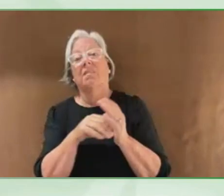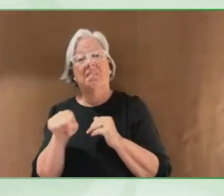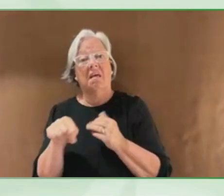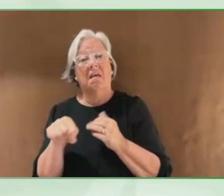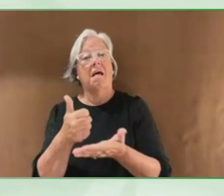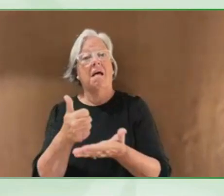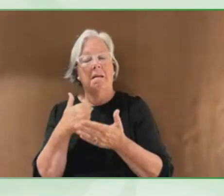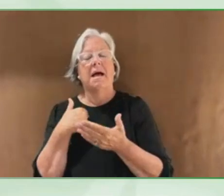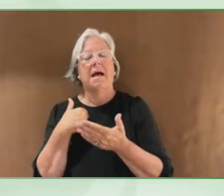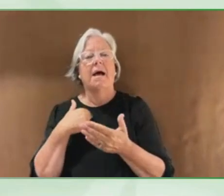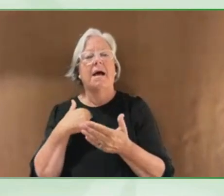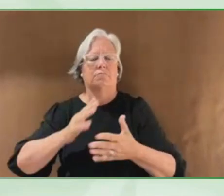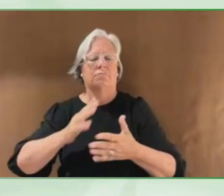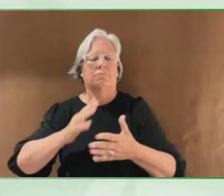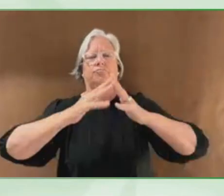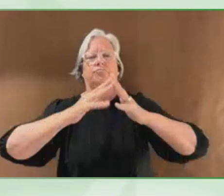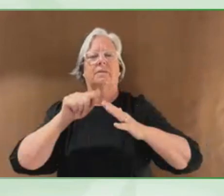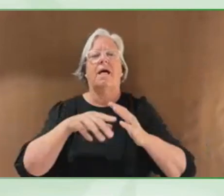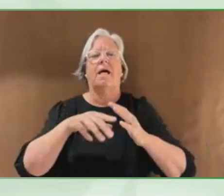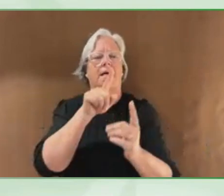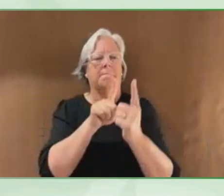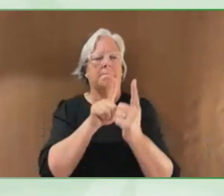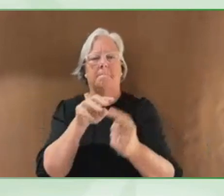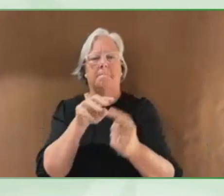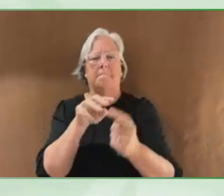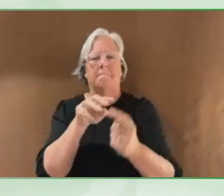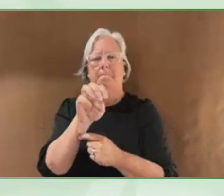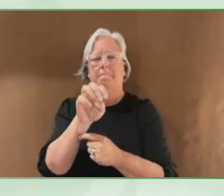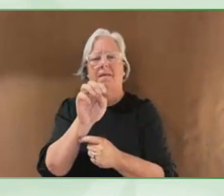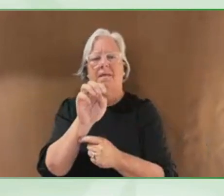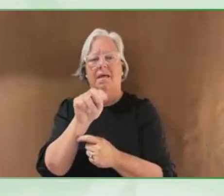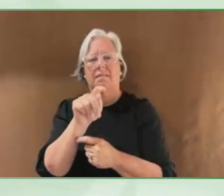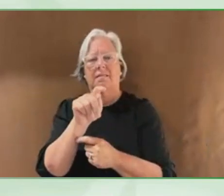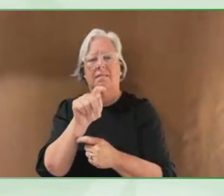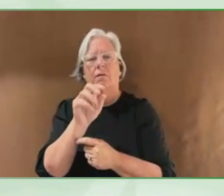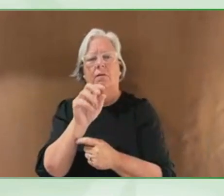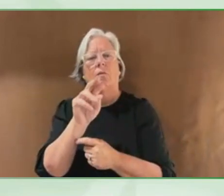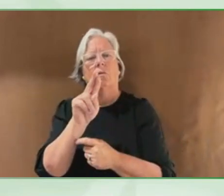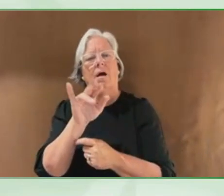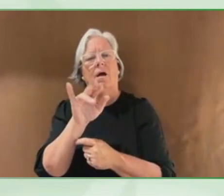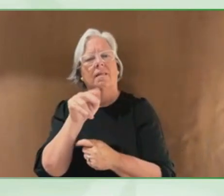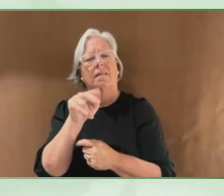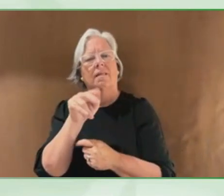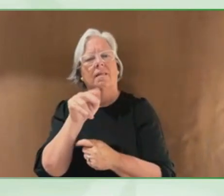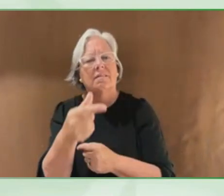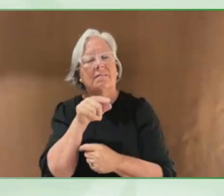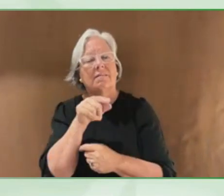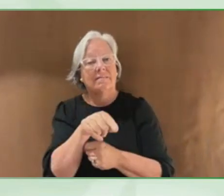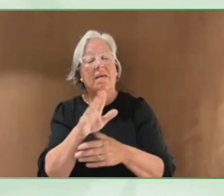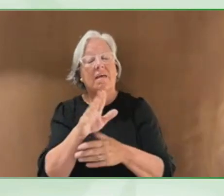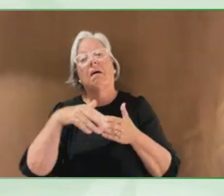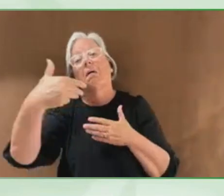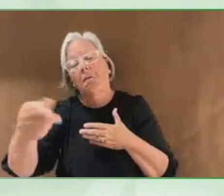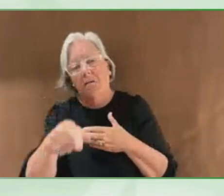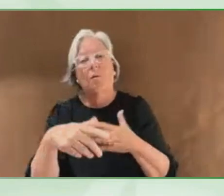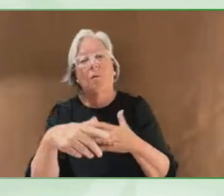in place accessibility into our executive leadership programs as well. So we're constantly looking to develop our